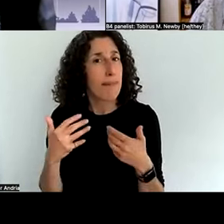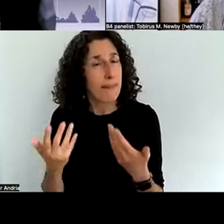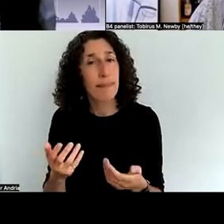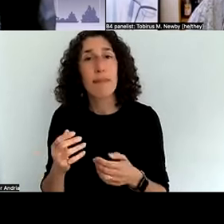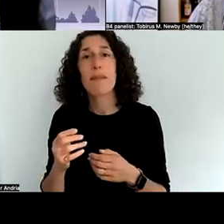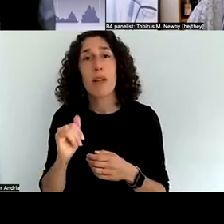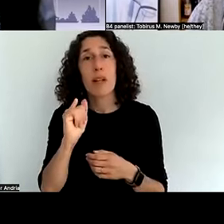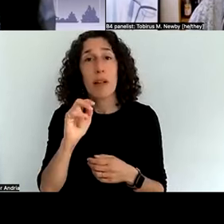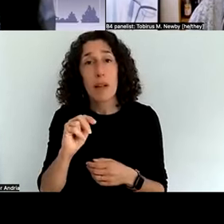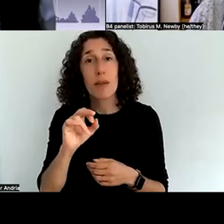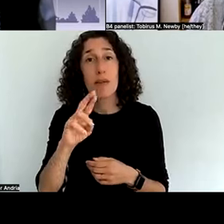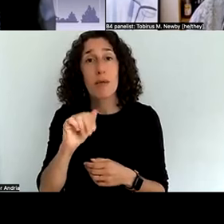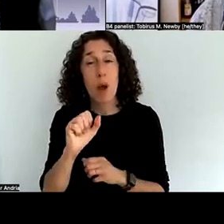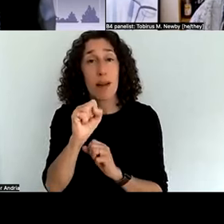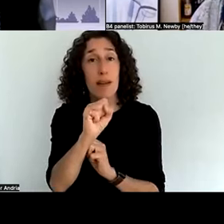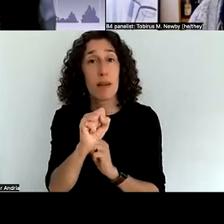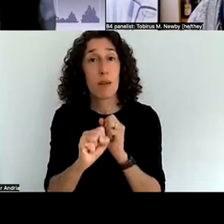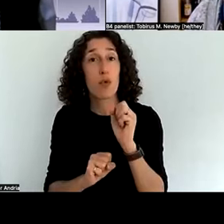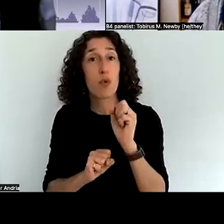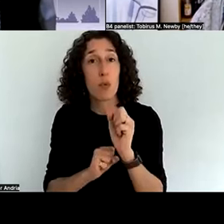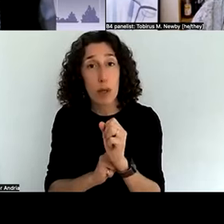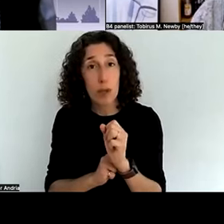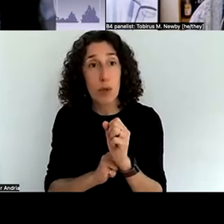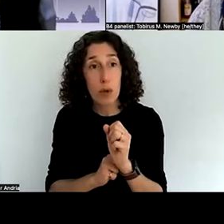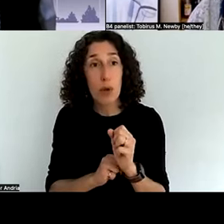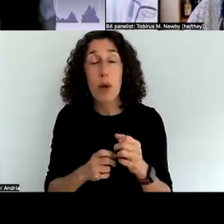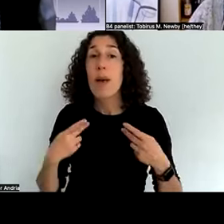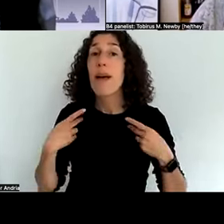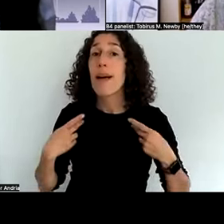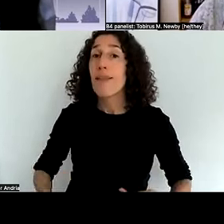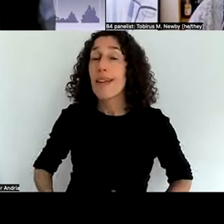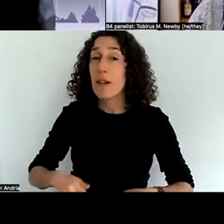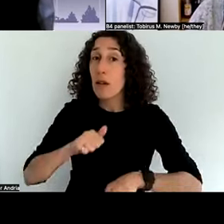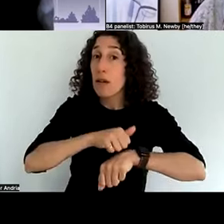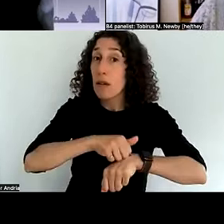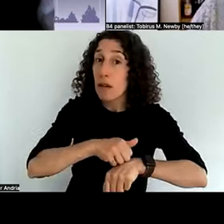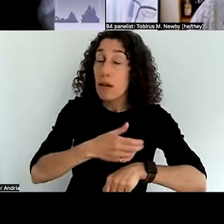mean infrastructure in a physical sense, and in also sort of a cultural and institutional sense.